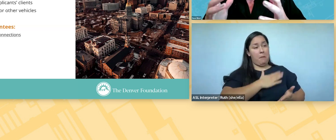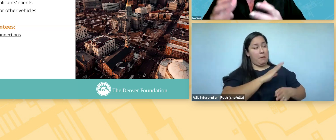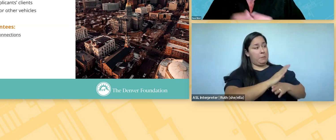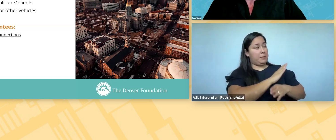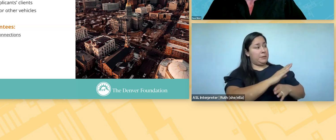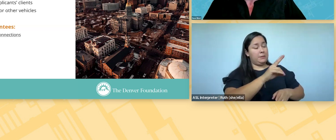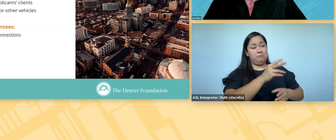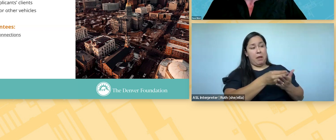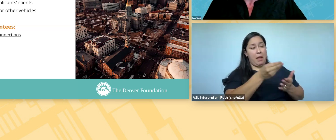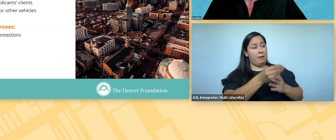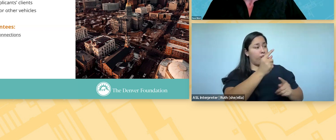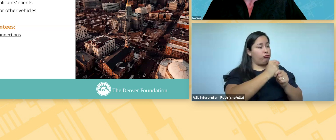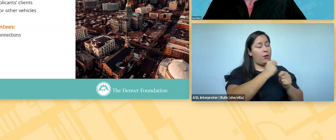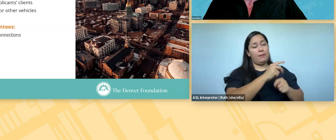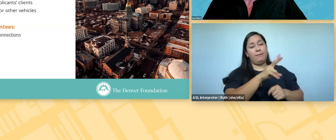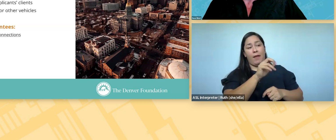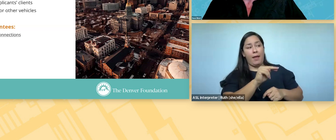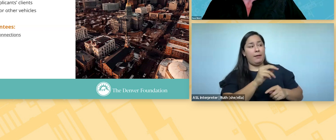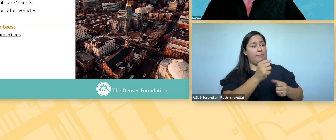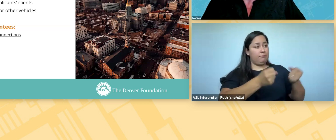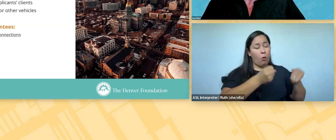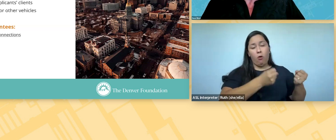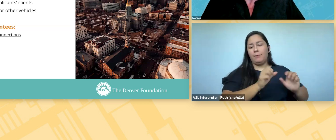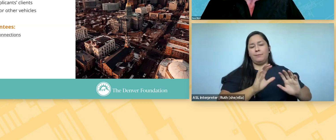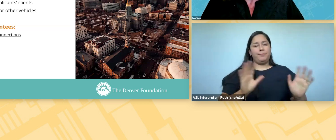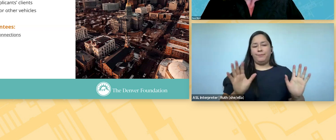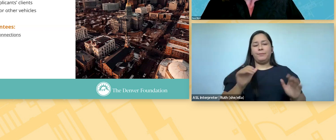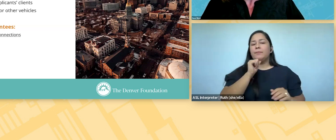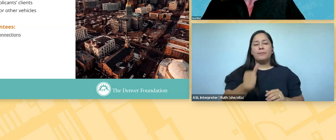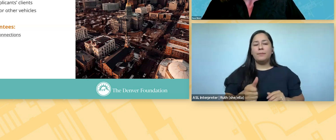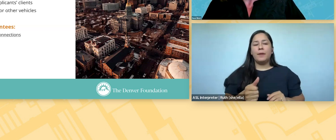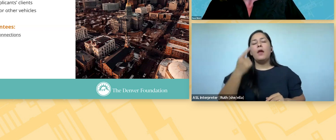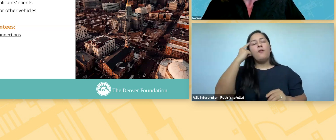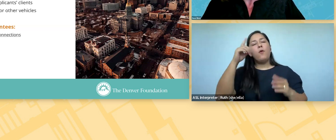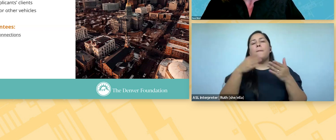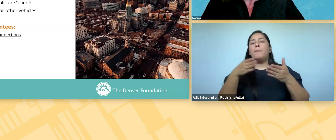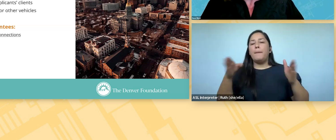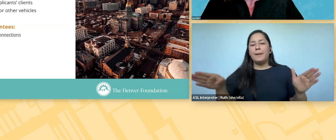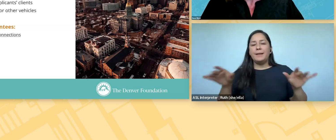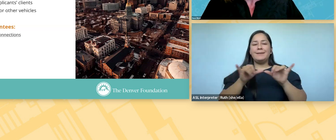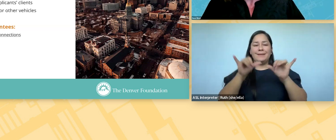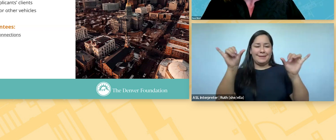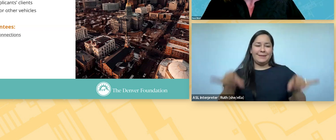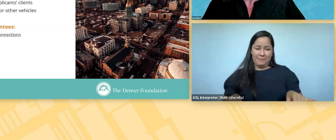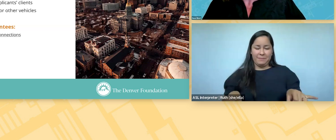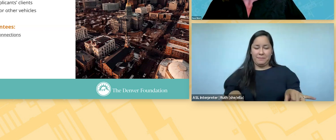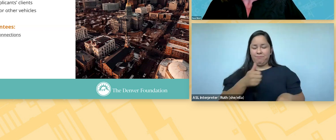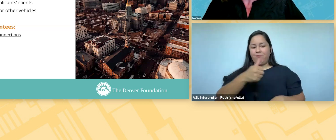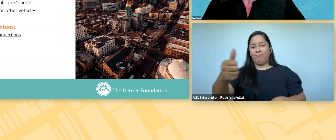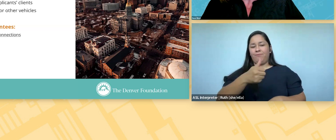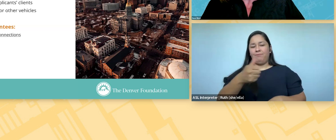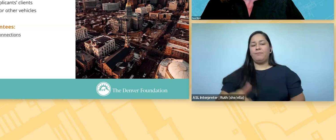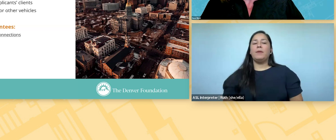kind of transformation and change and support within the public transit system and connection to the public transit system.